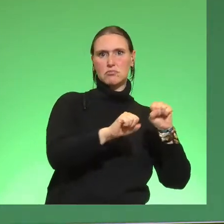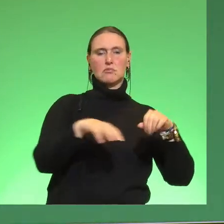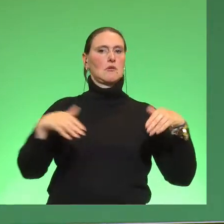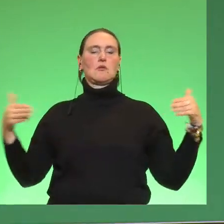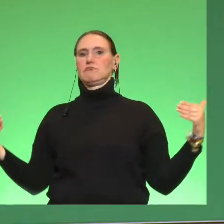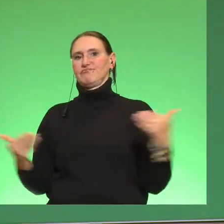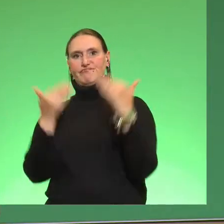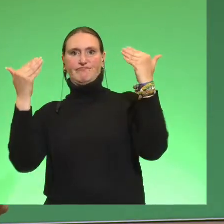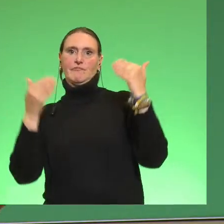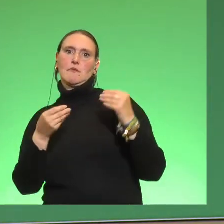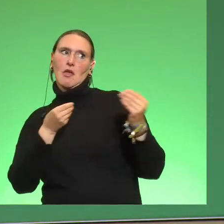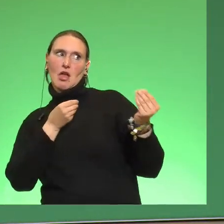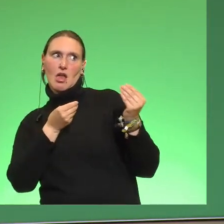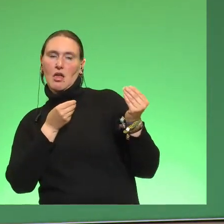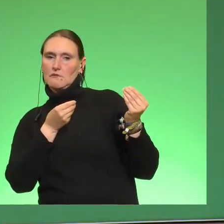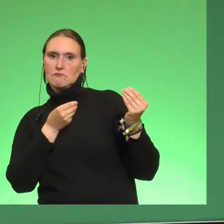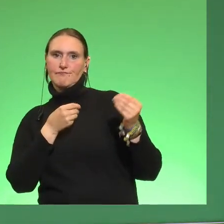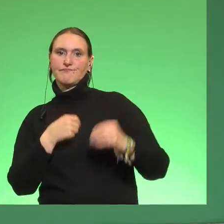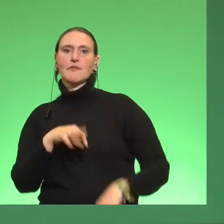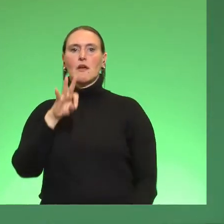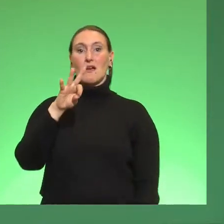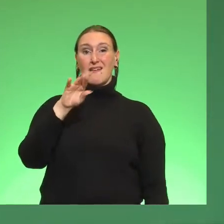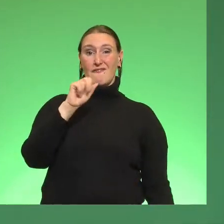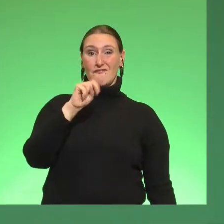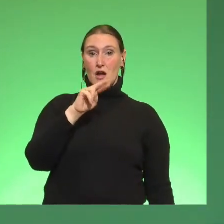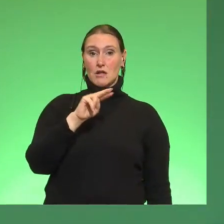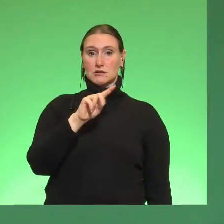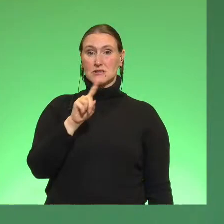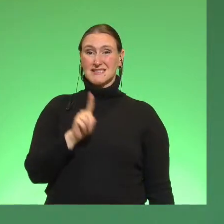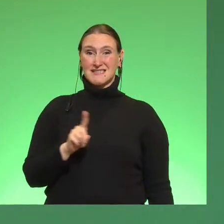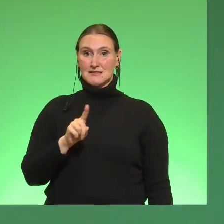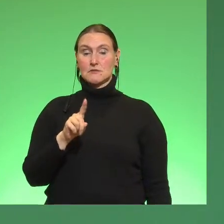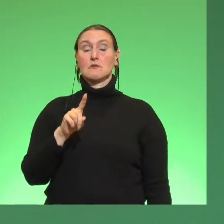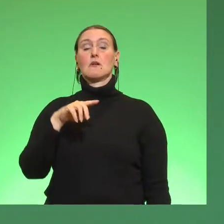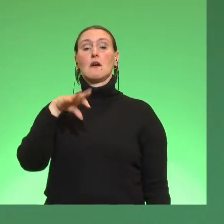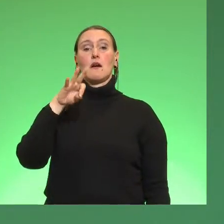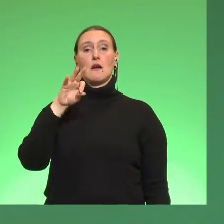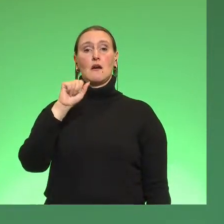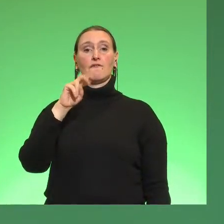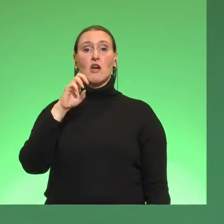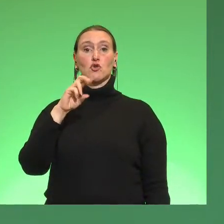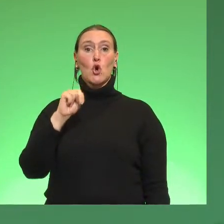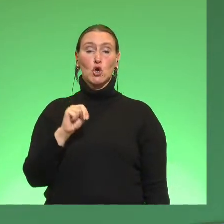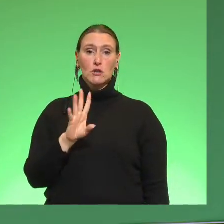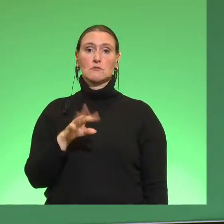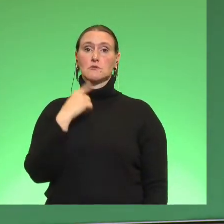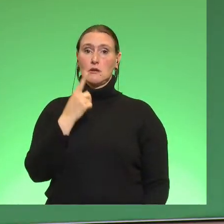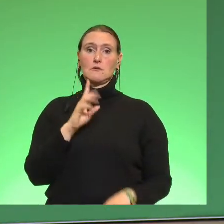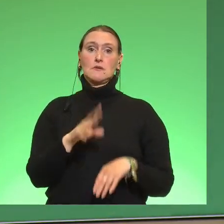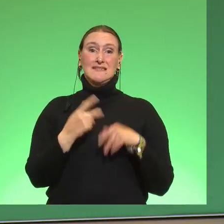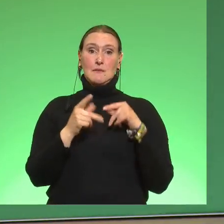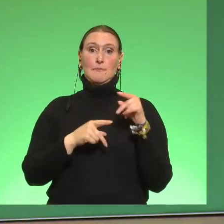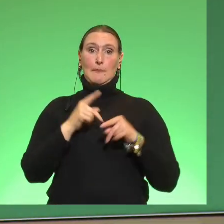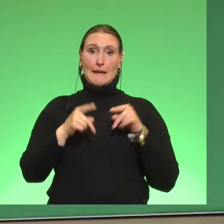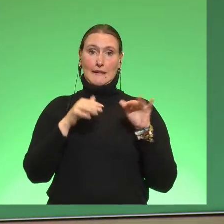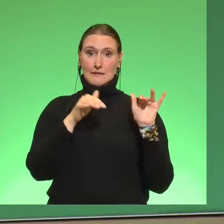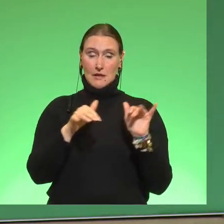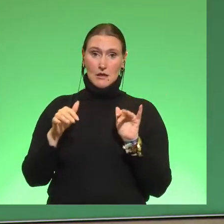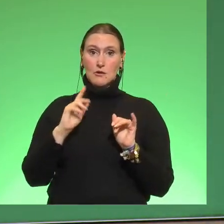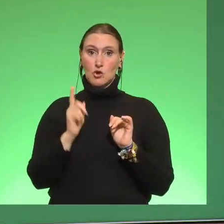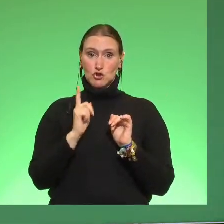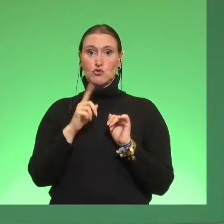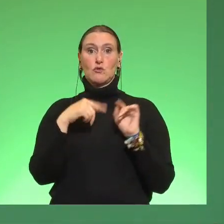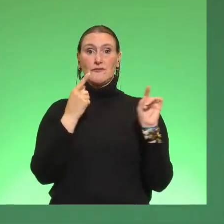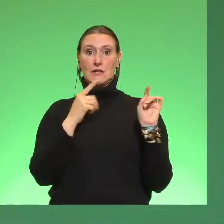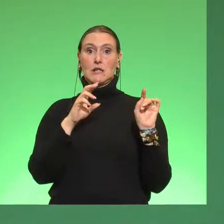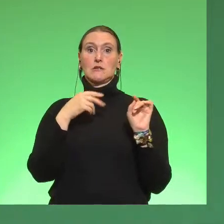according to Frantz Fanon, inserts himself among the people without noise. Read, outside of the noise